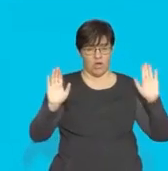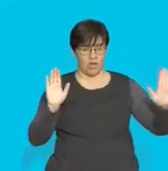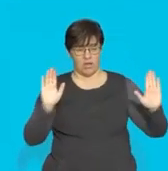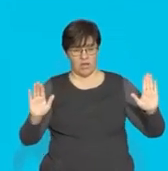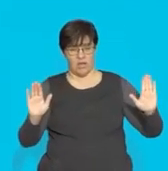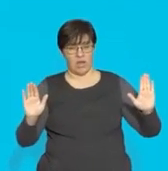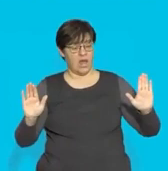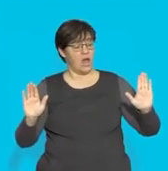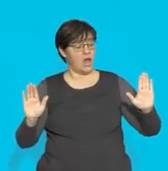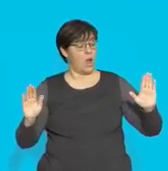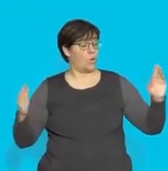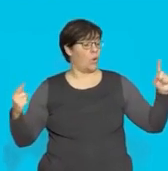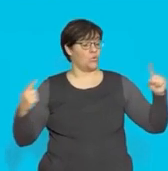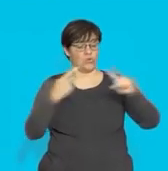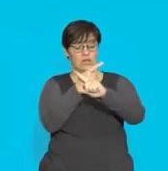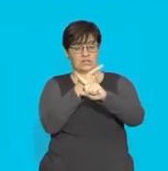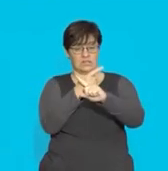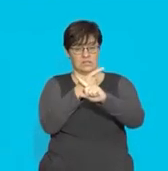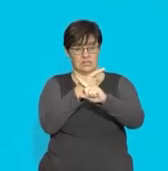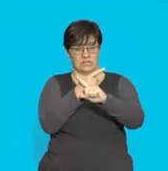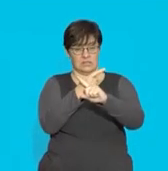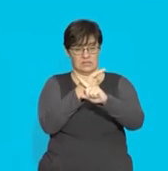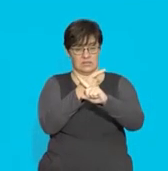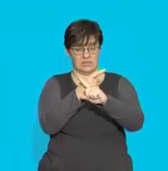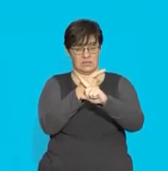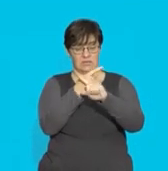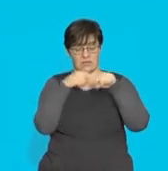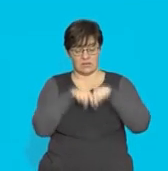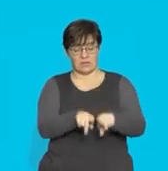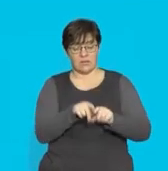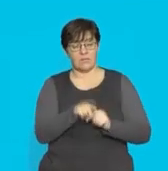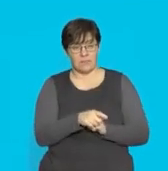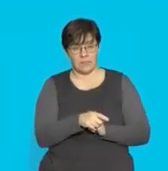breeding, when we cross those individuals, the only